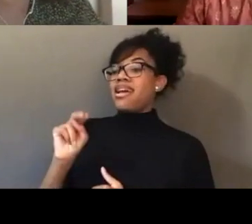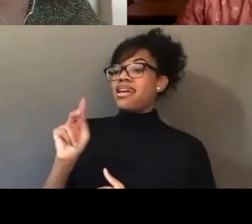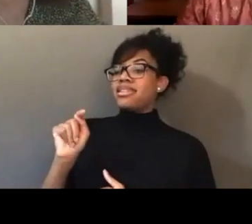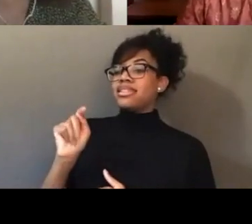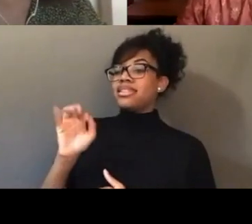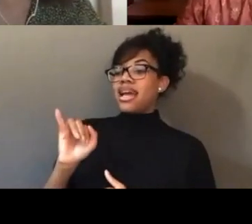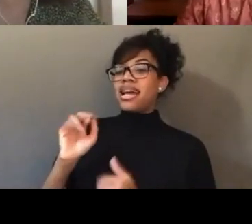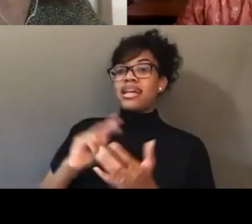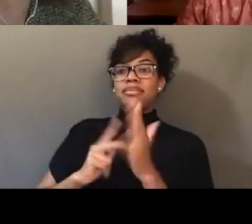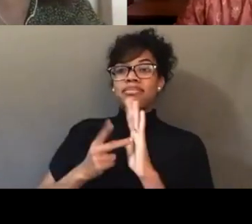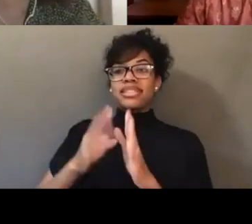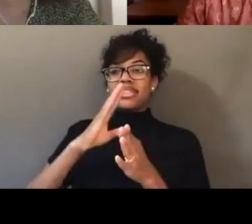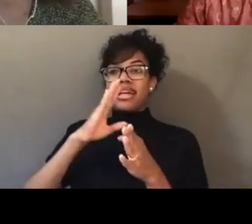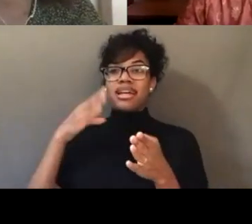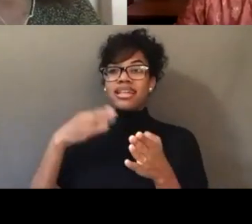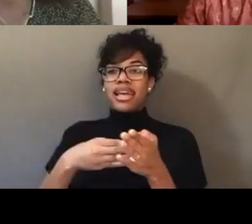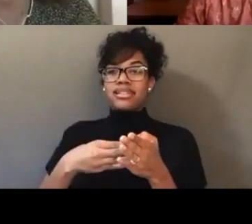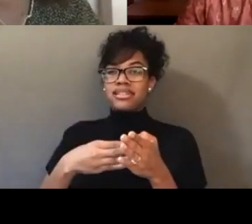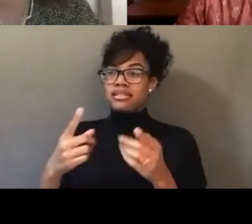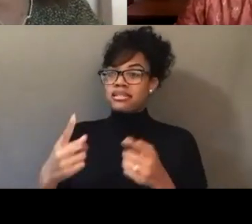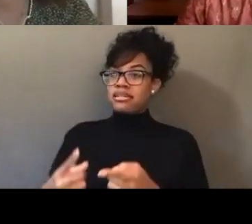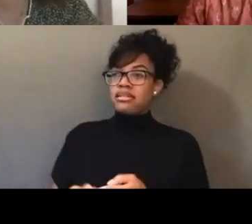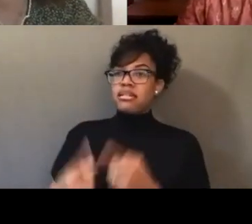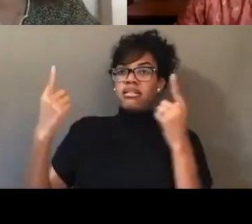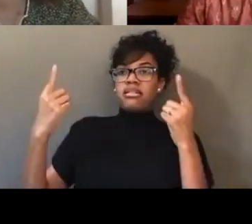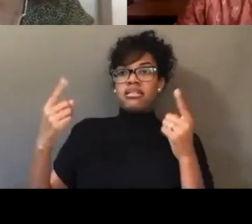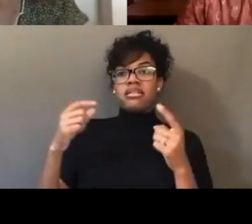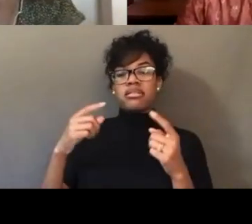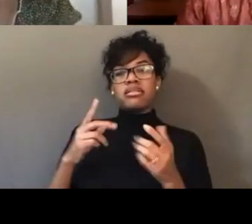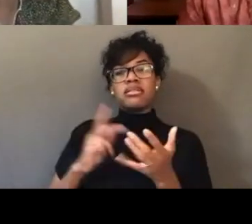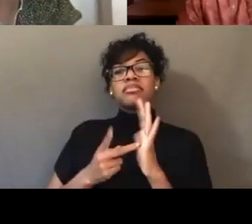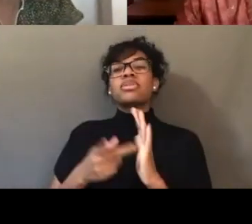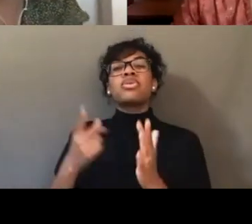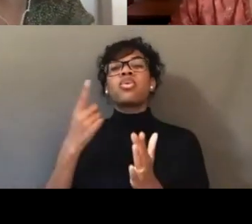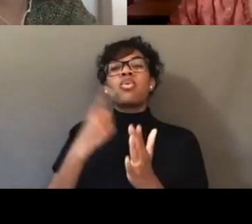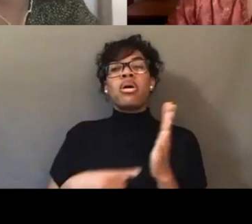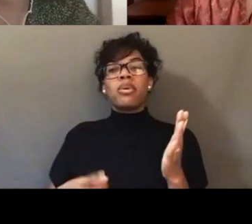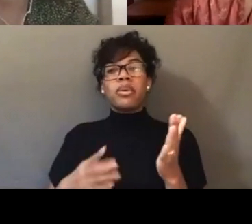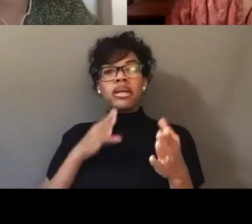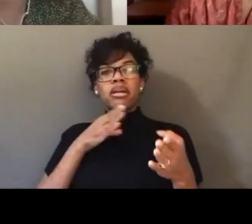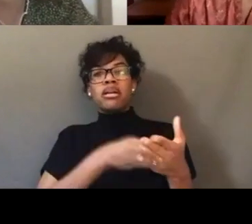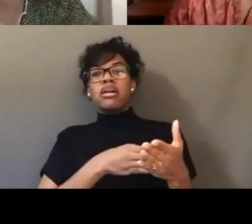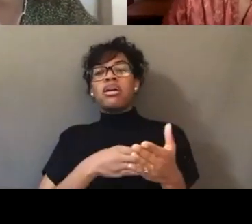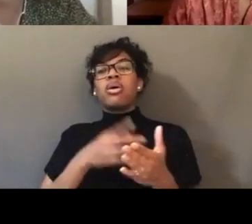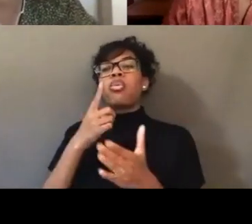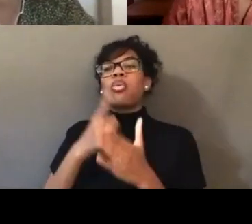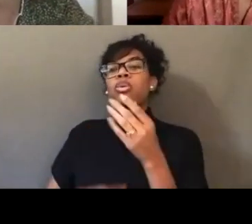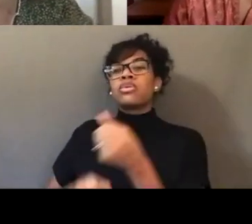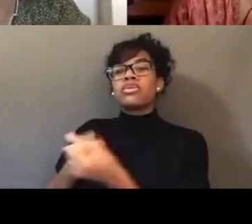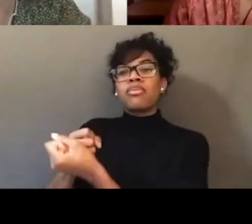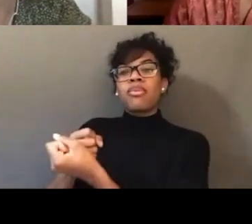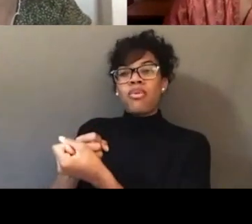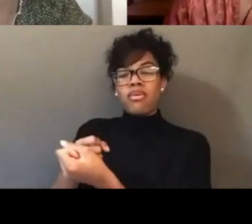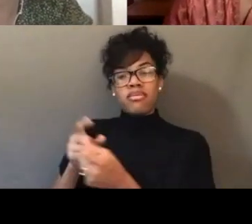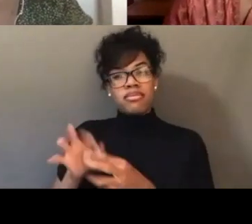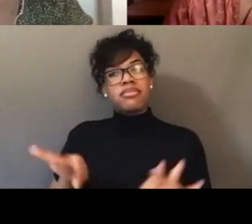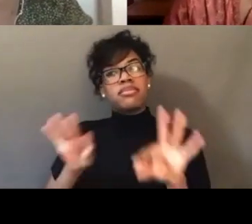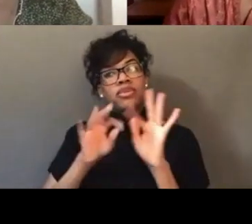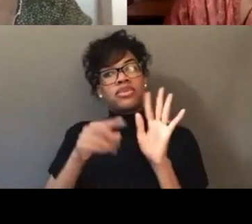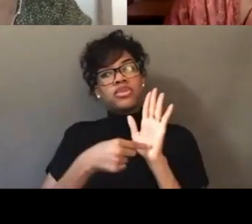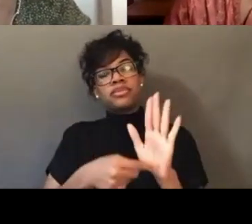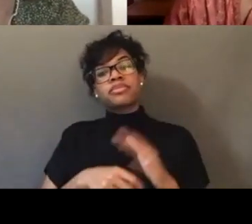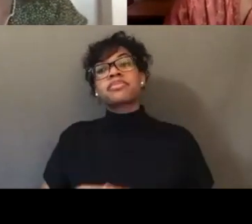yes, as we analyze the power historically and institutionally. And so as educators brave new